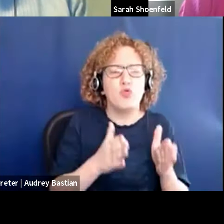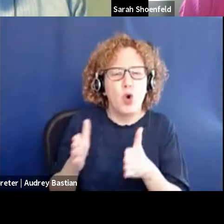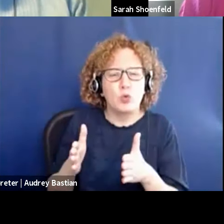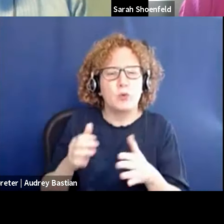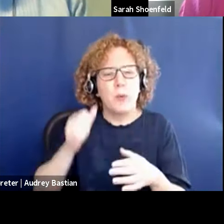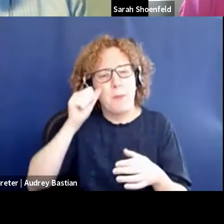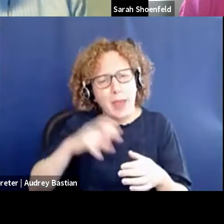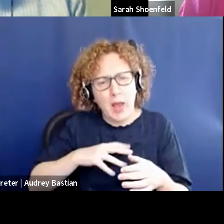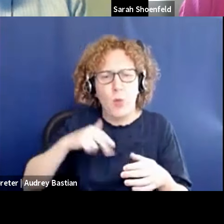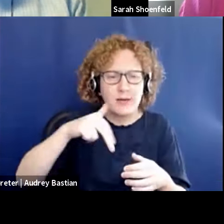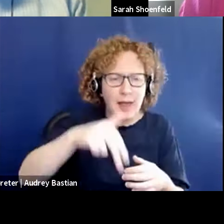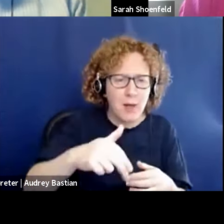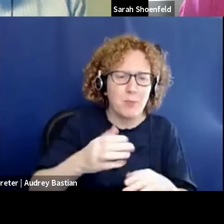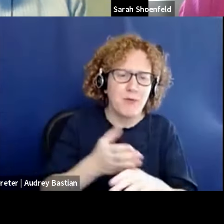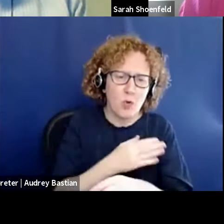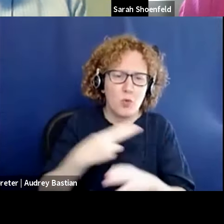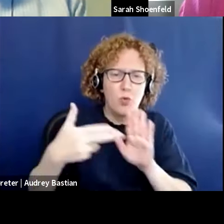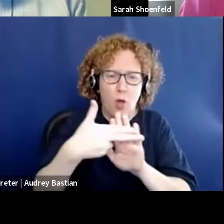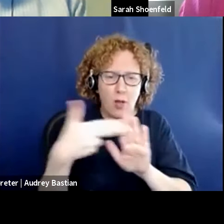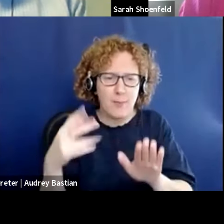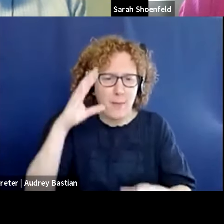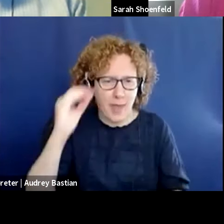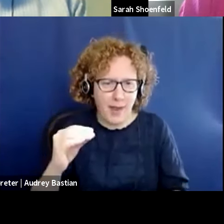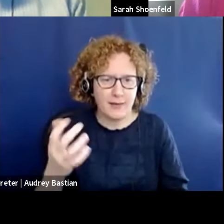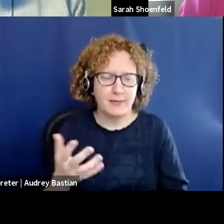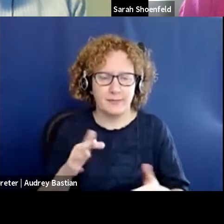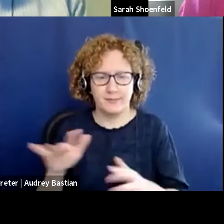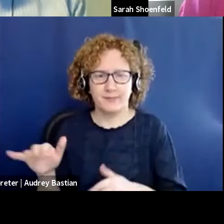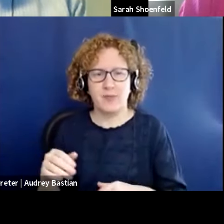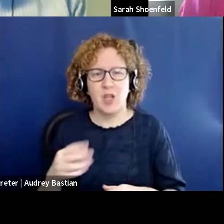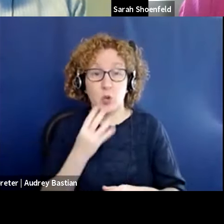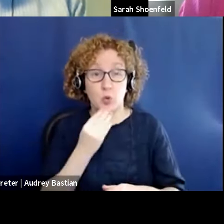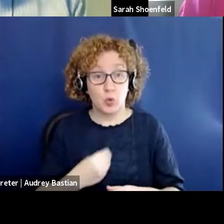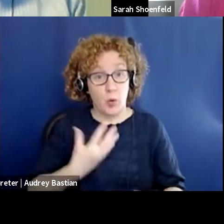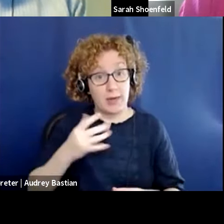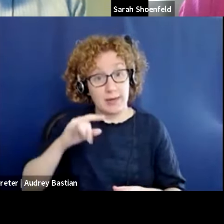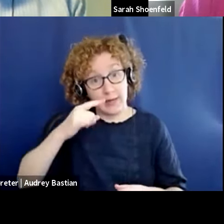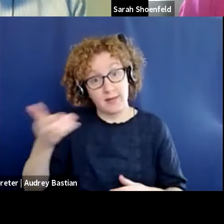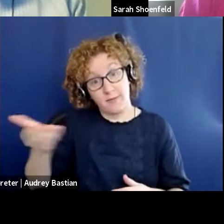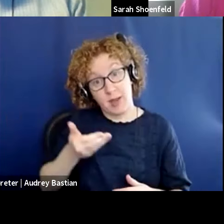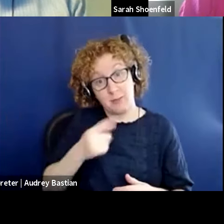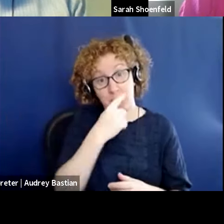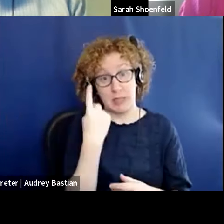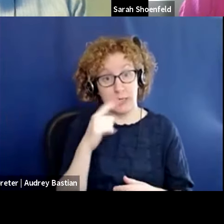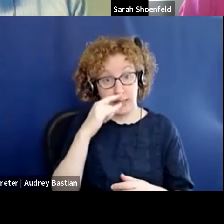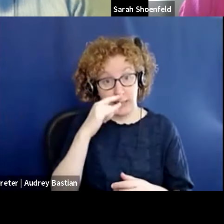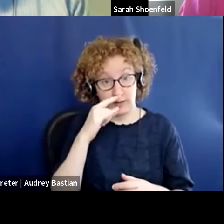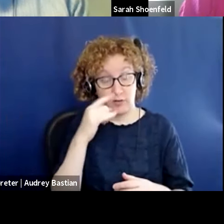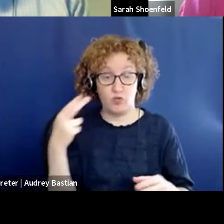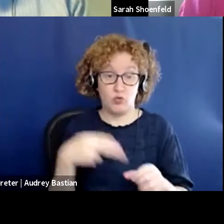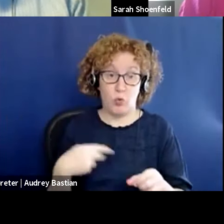arrived in my life in that basement room where the Jewish white kids invited the Black kids in to join